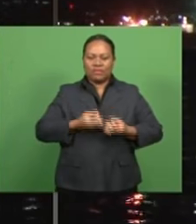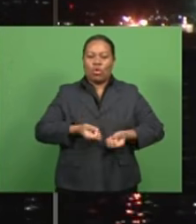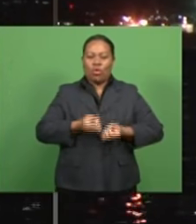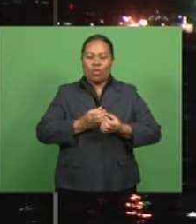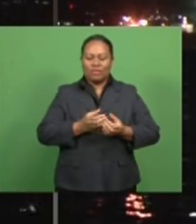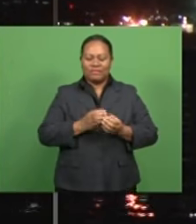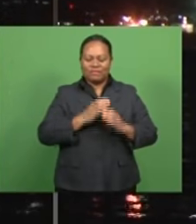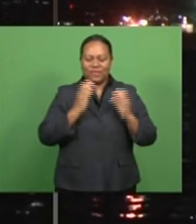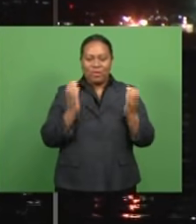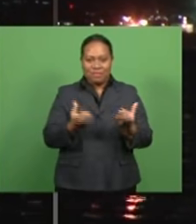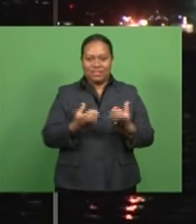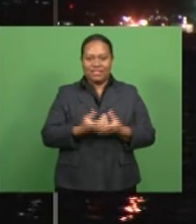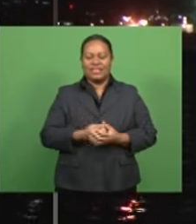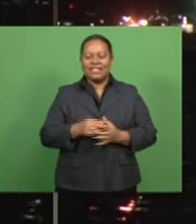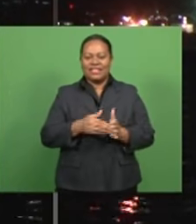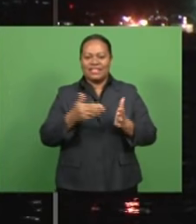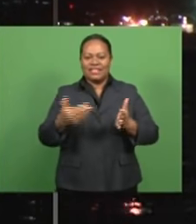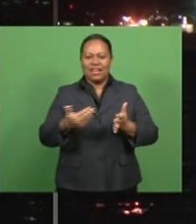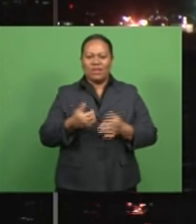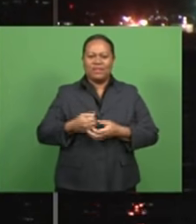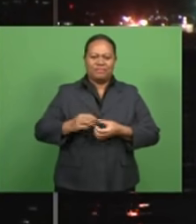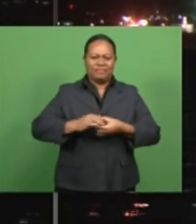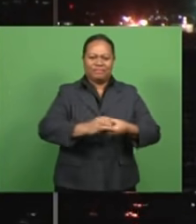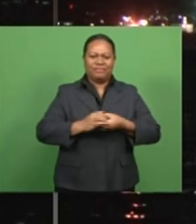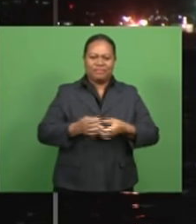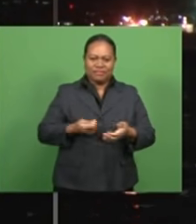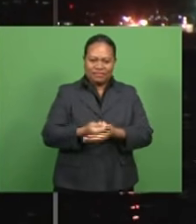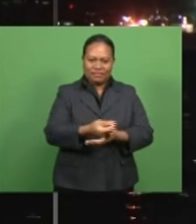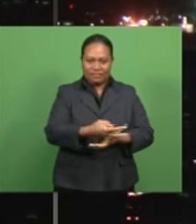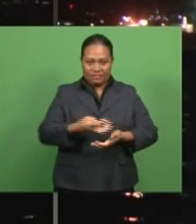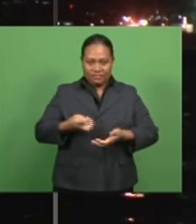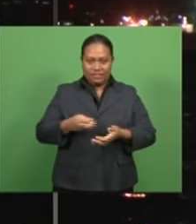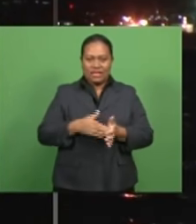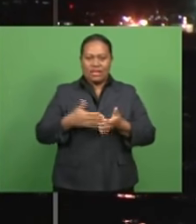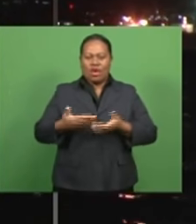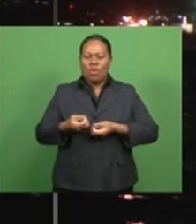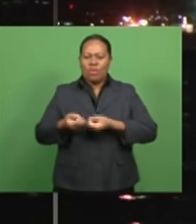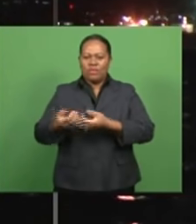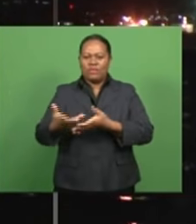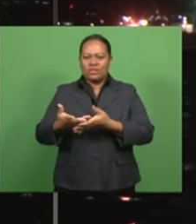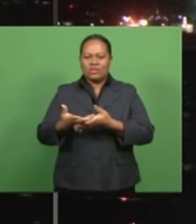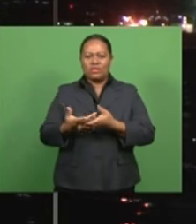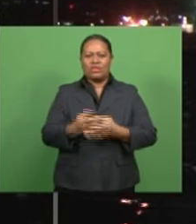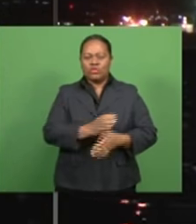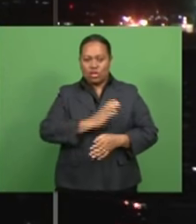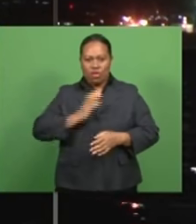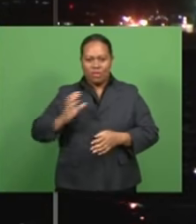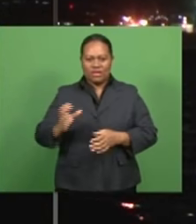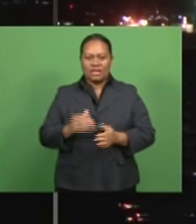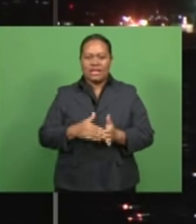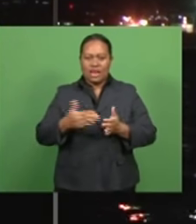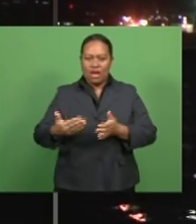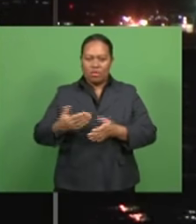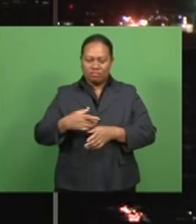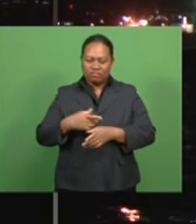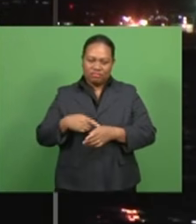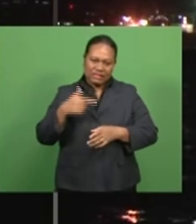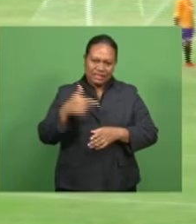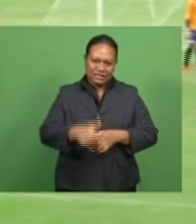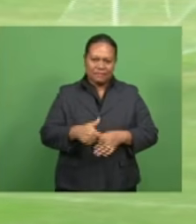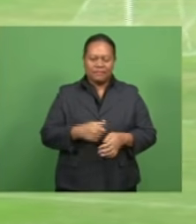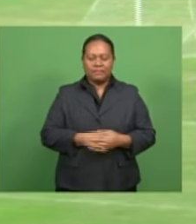Danish national's salary and any related pay cuts is now in the hands of the commission. Karolaini Tavi with the